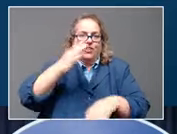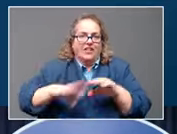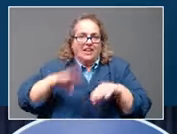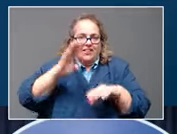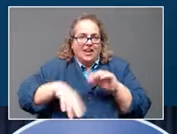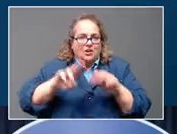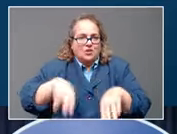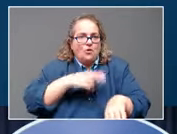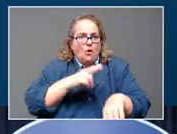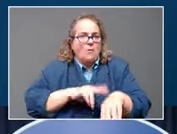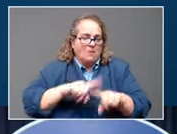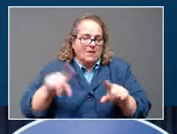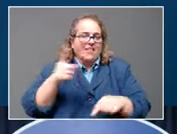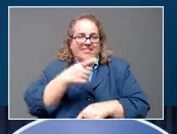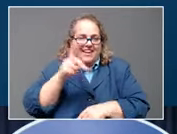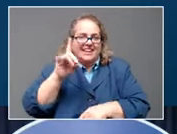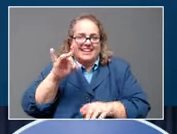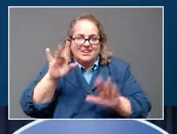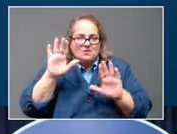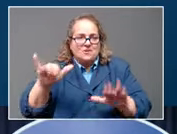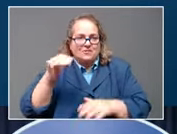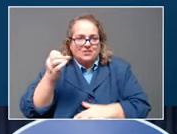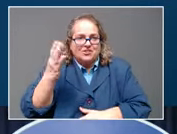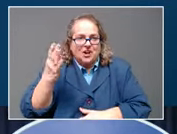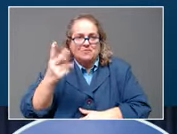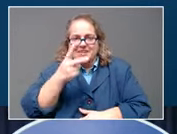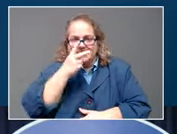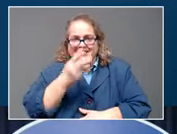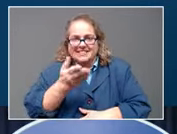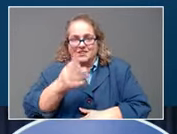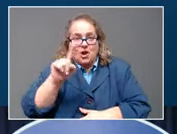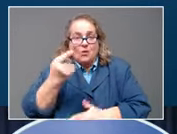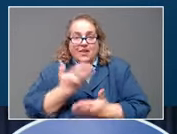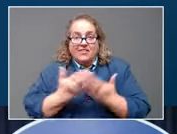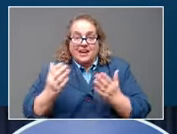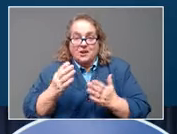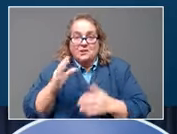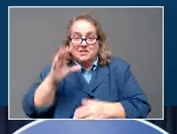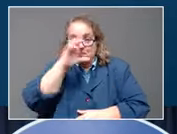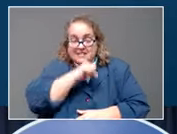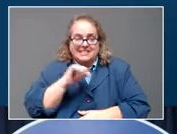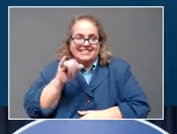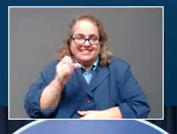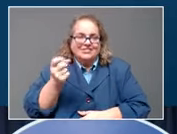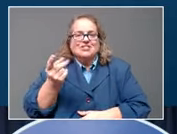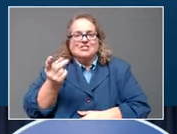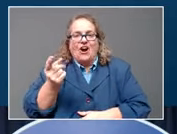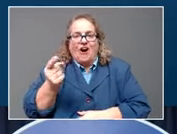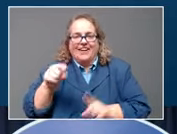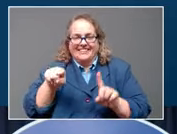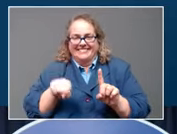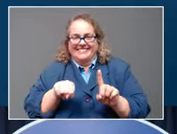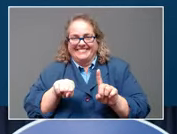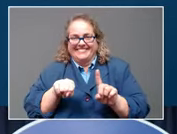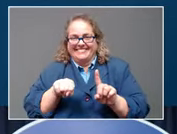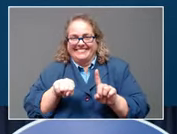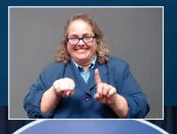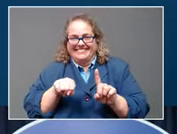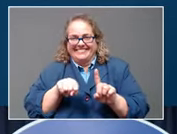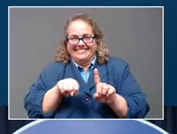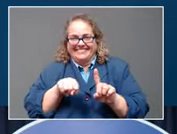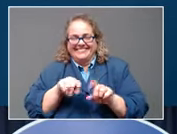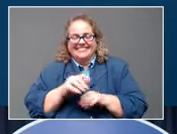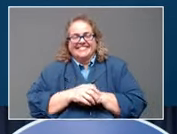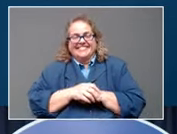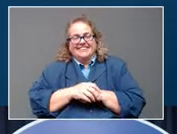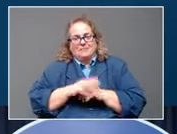an incredible job. I think the only thing missing is Winnie right next to her. So we'll open it up for questions.